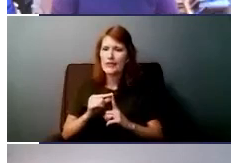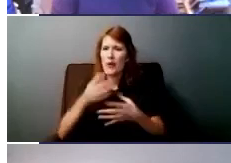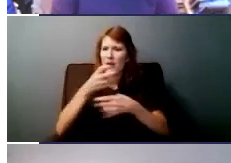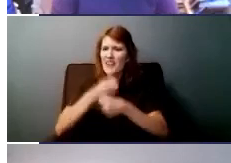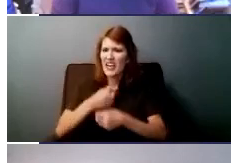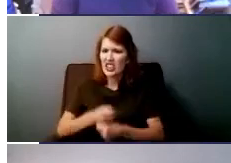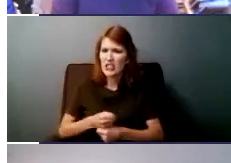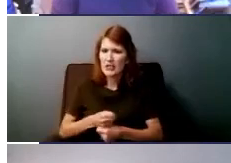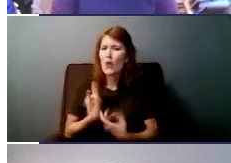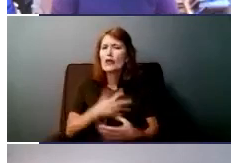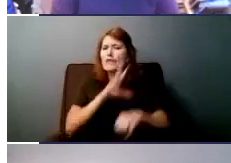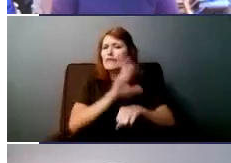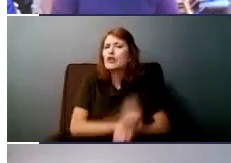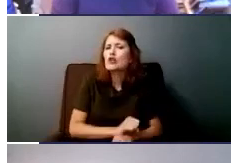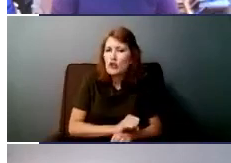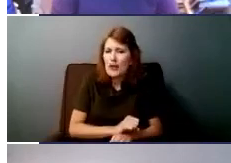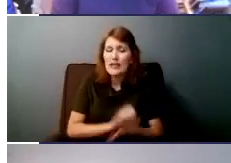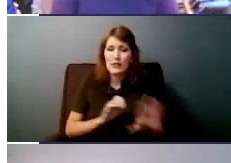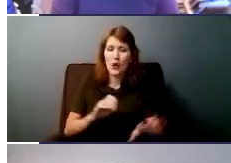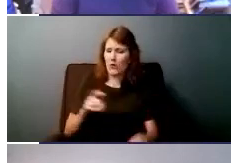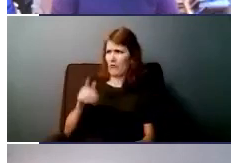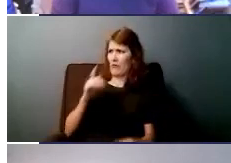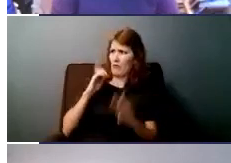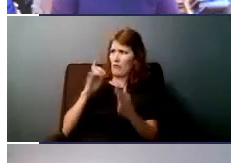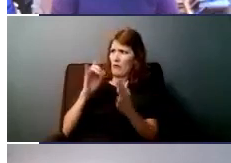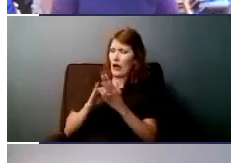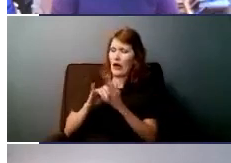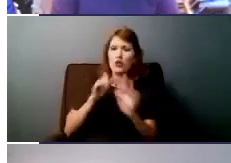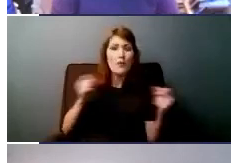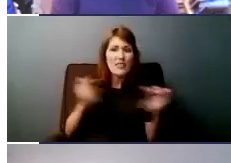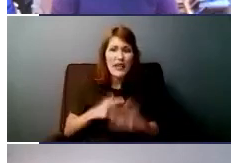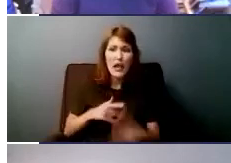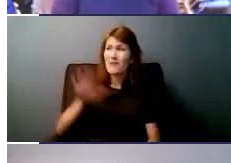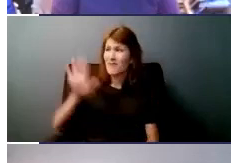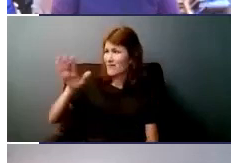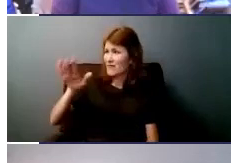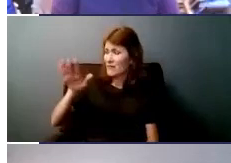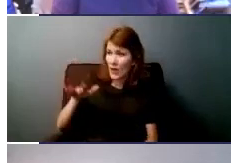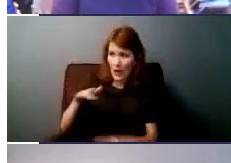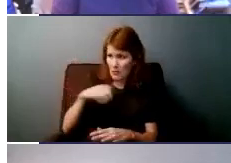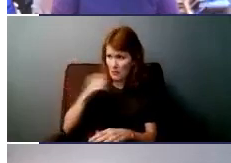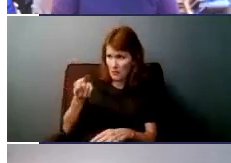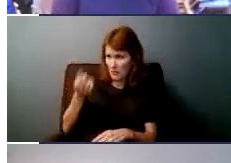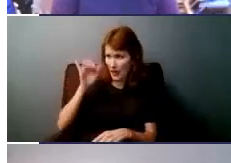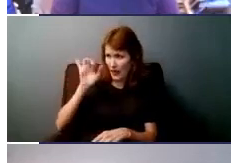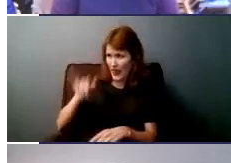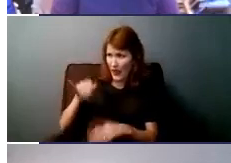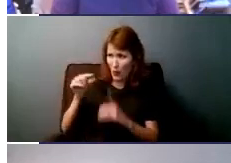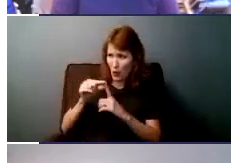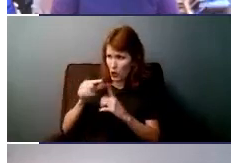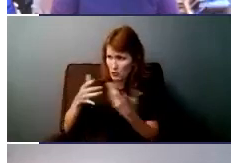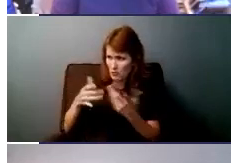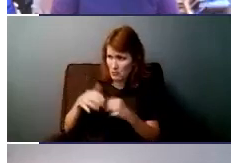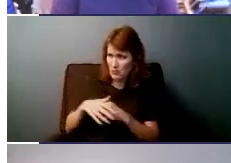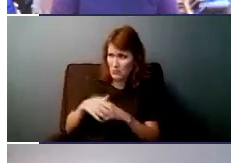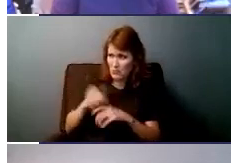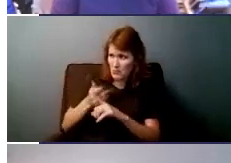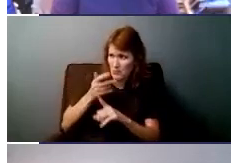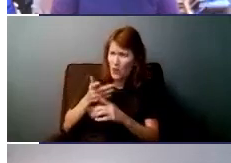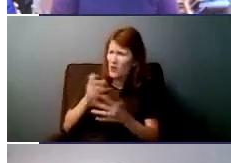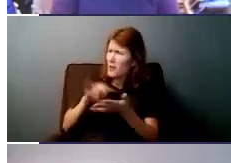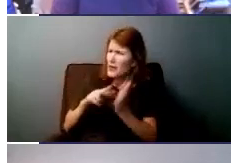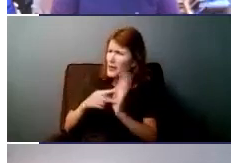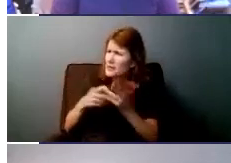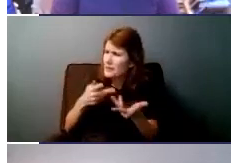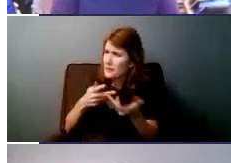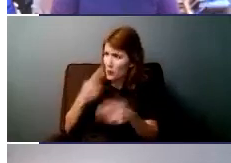by it. Pause the person that you are working with and tell them, hey, I don't understand this term. I don't quite get what this means. Can you explain